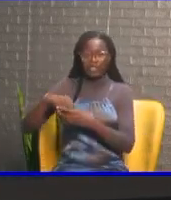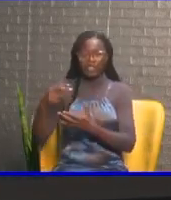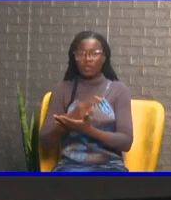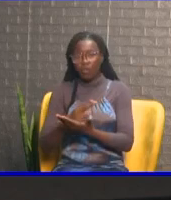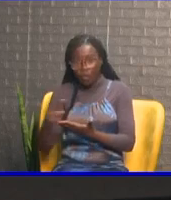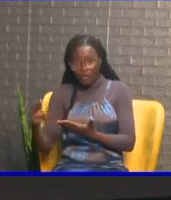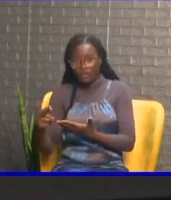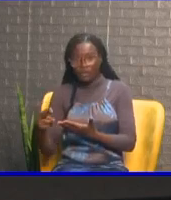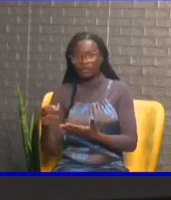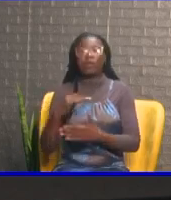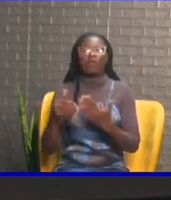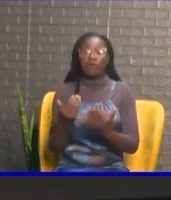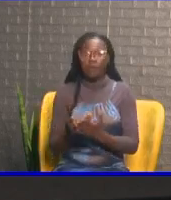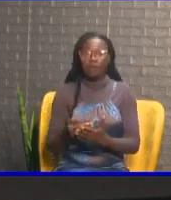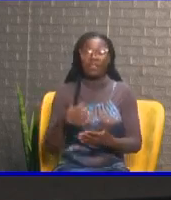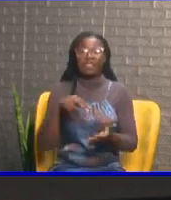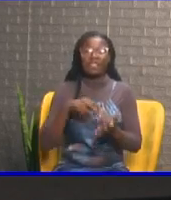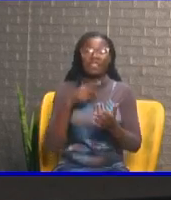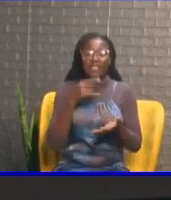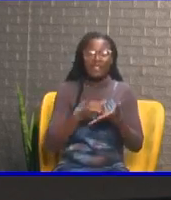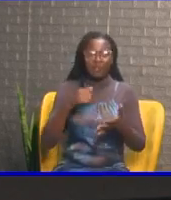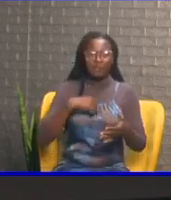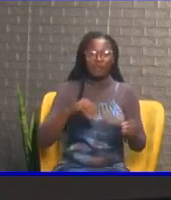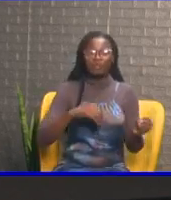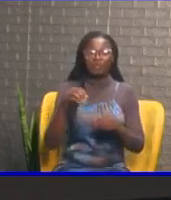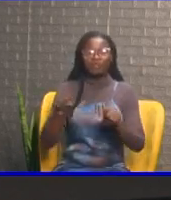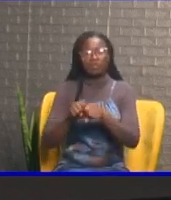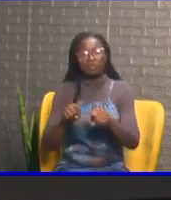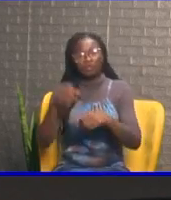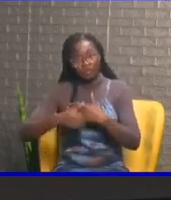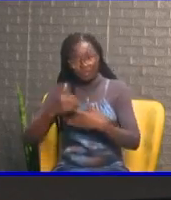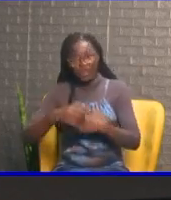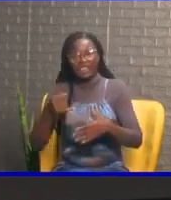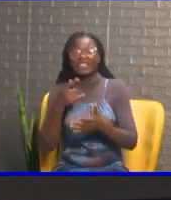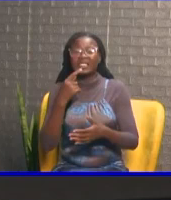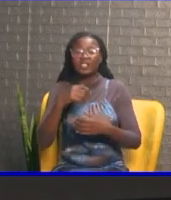than this. He said, I put shewbread in the outer court. It's the shewbread my people are eating.